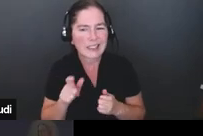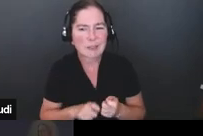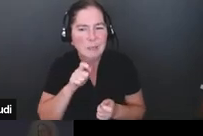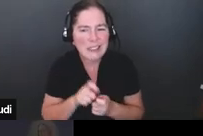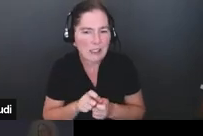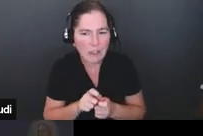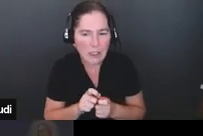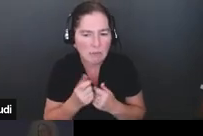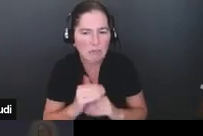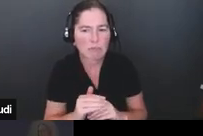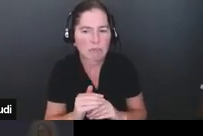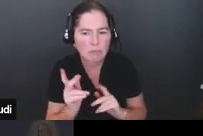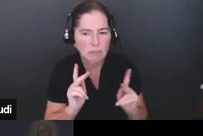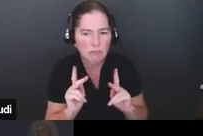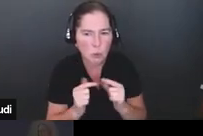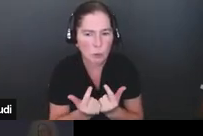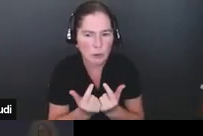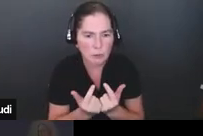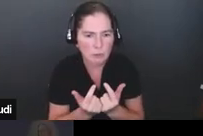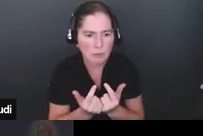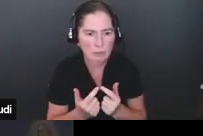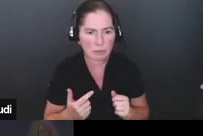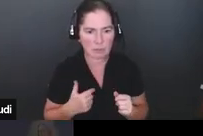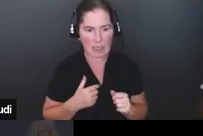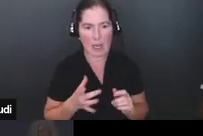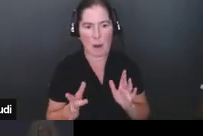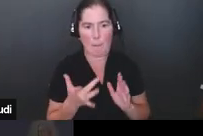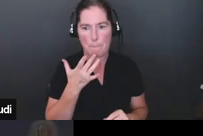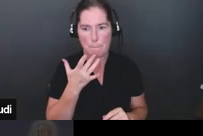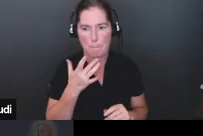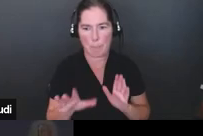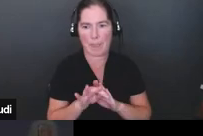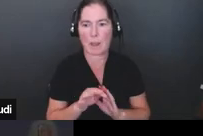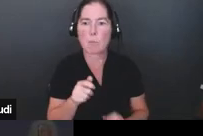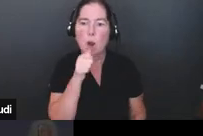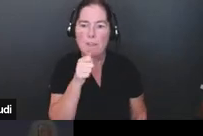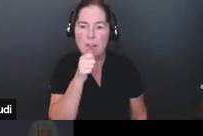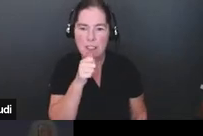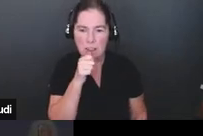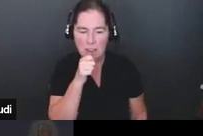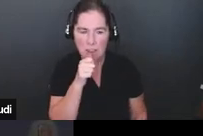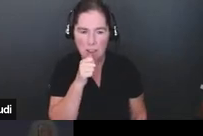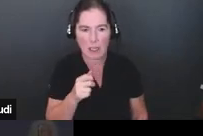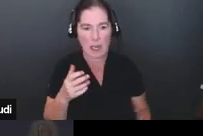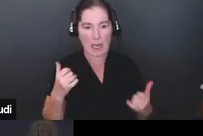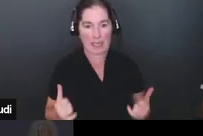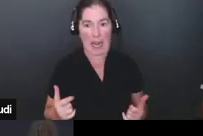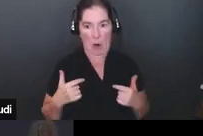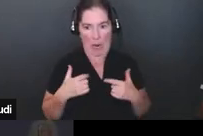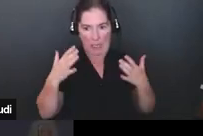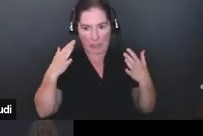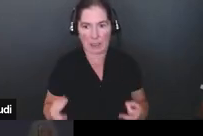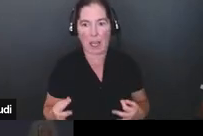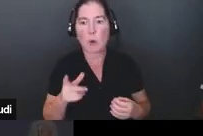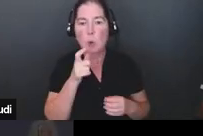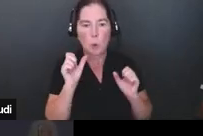this channel? So I'm going to select private, and I'm going to be able to then choose who has access to